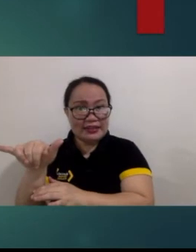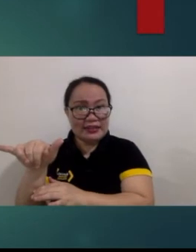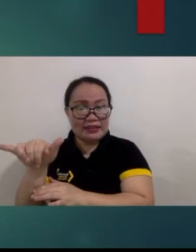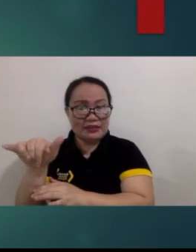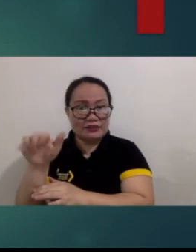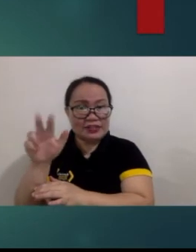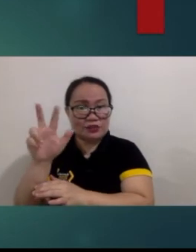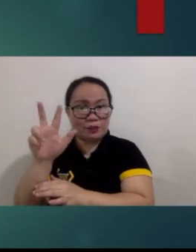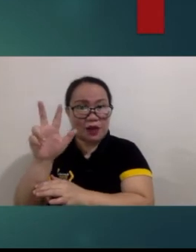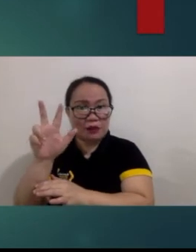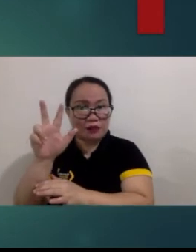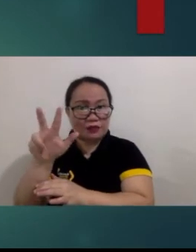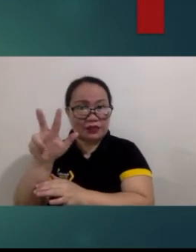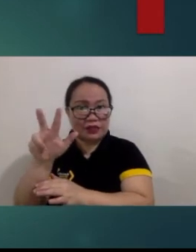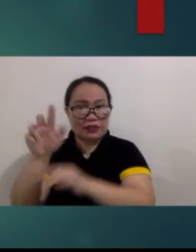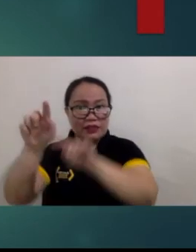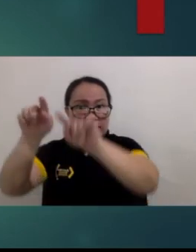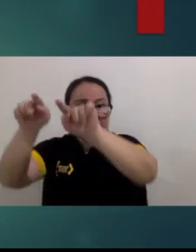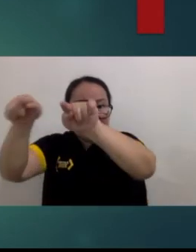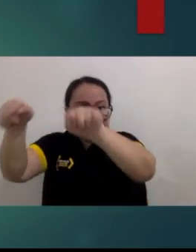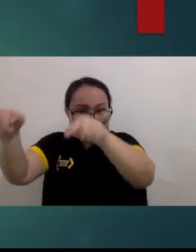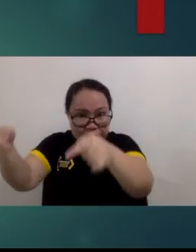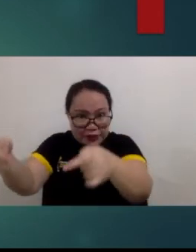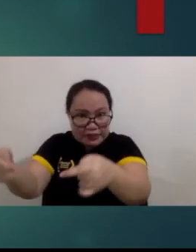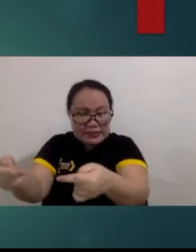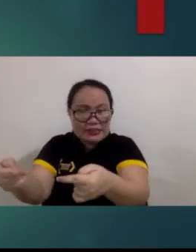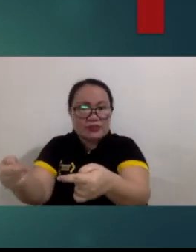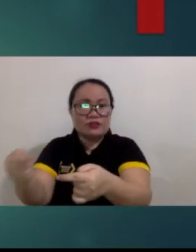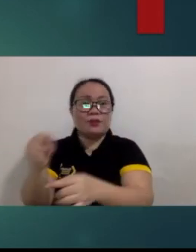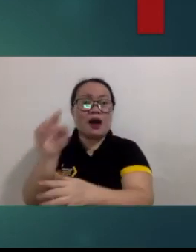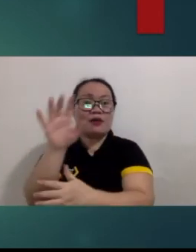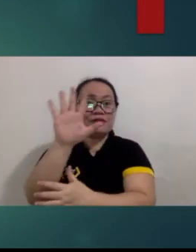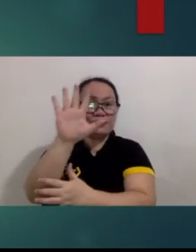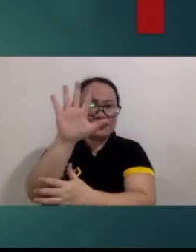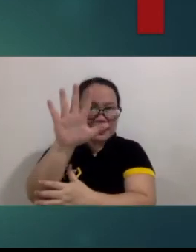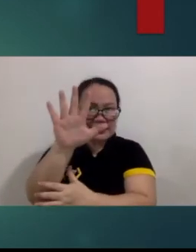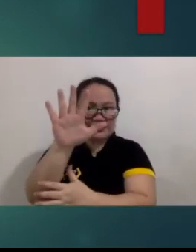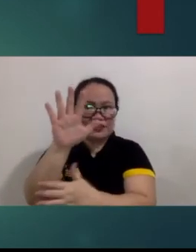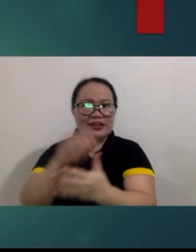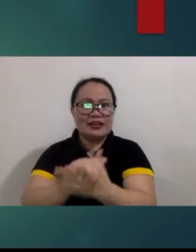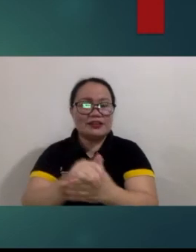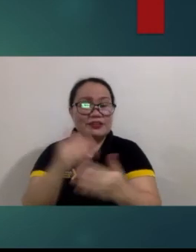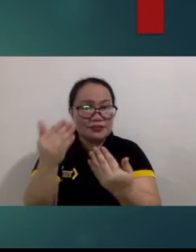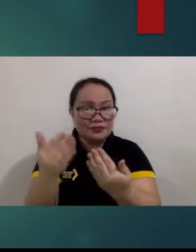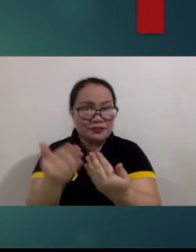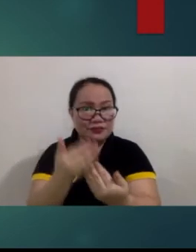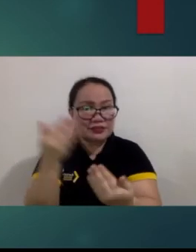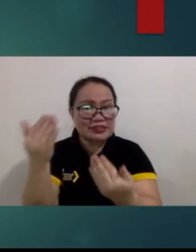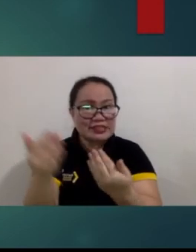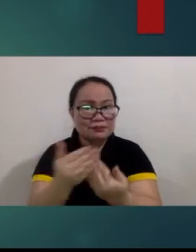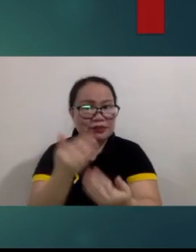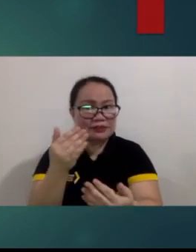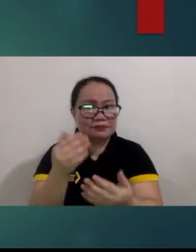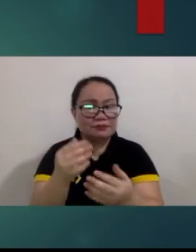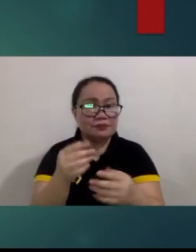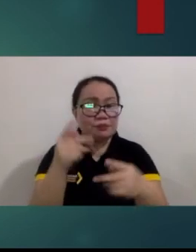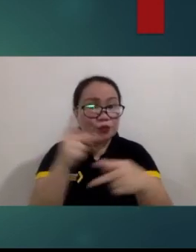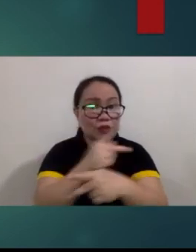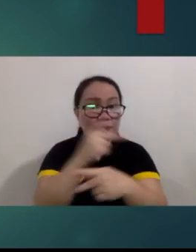y raised to the power of 3 is raised to the power of 5. So very